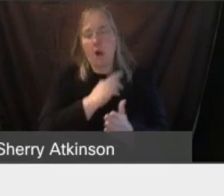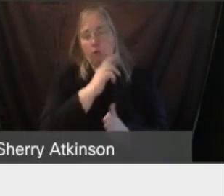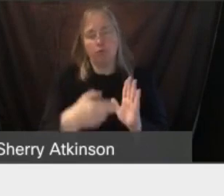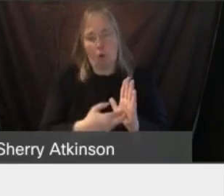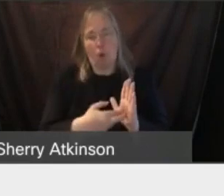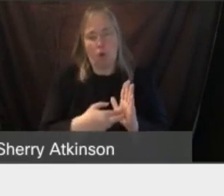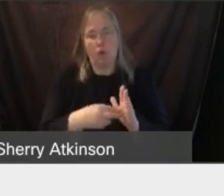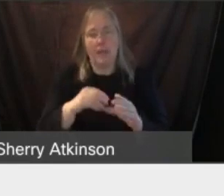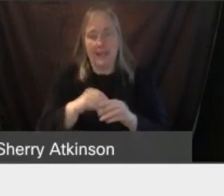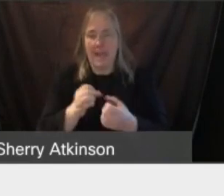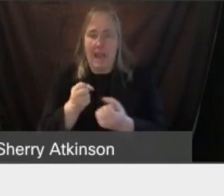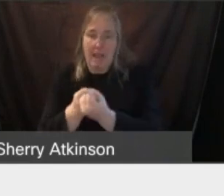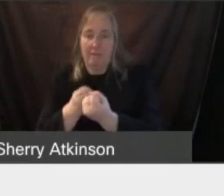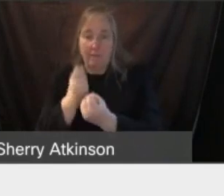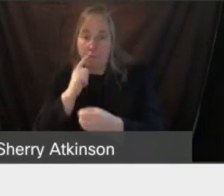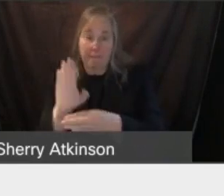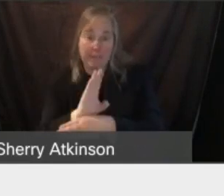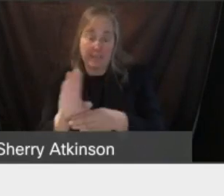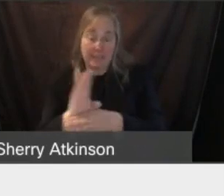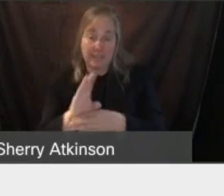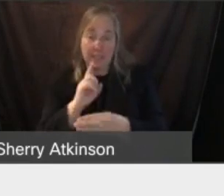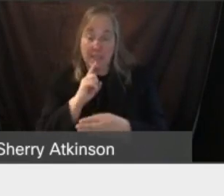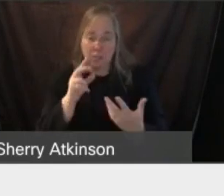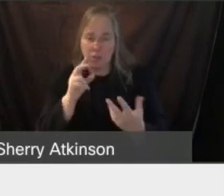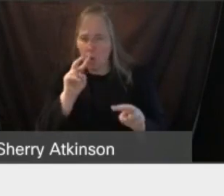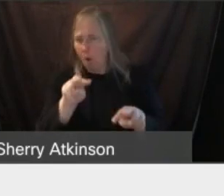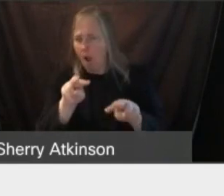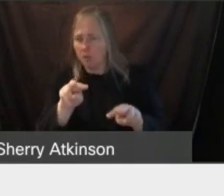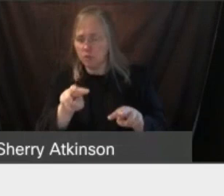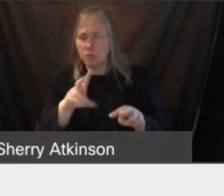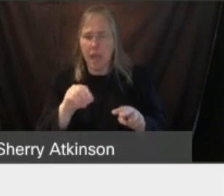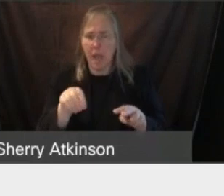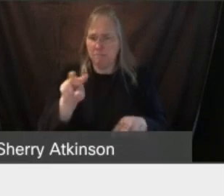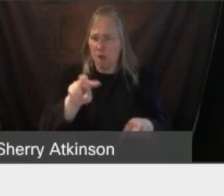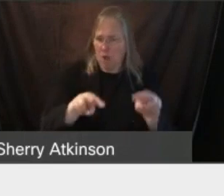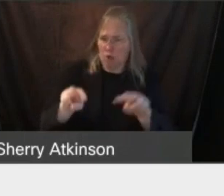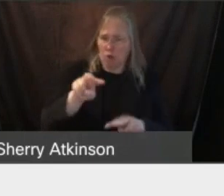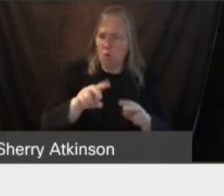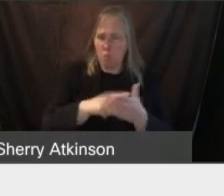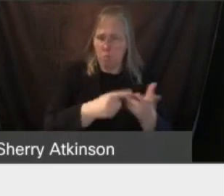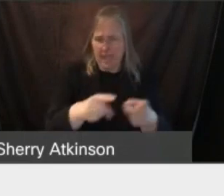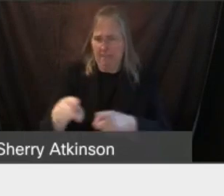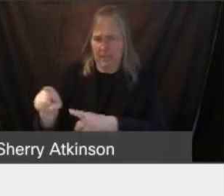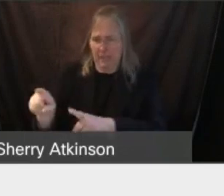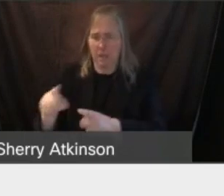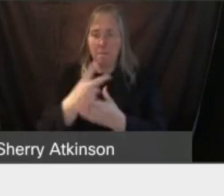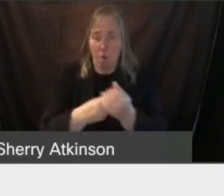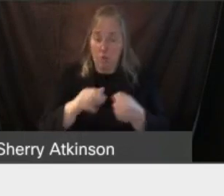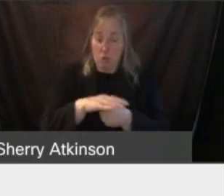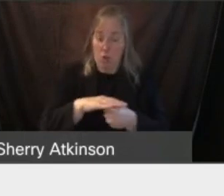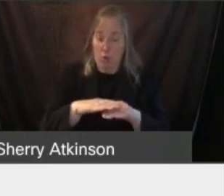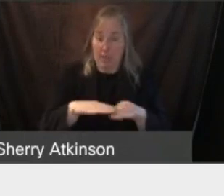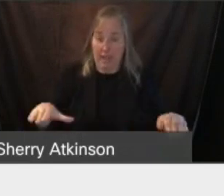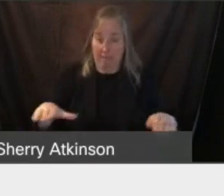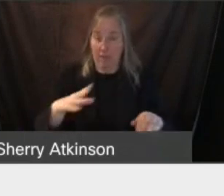a business advocate is to watch and kind of monitor what's taking place both at the local level